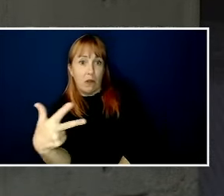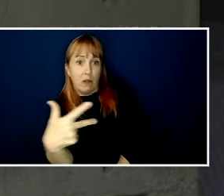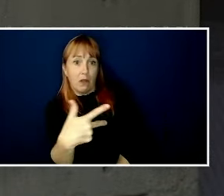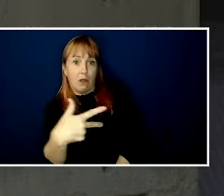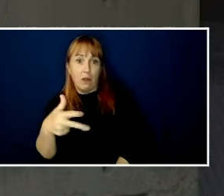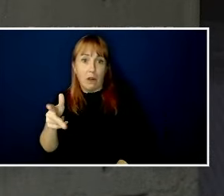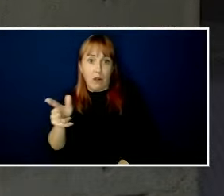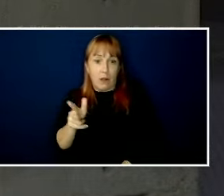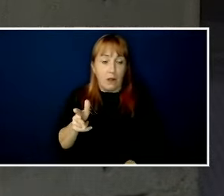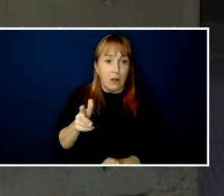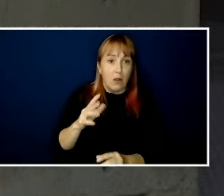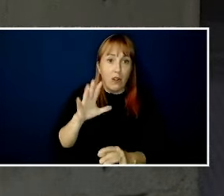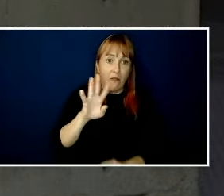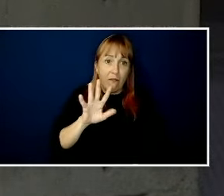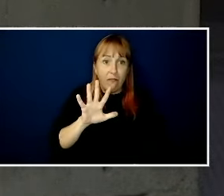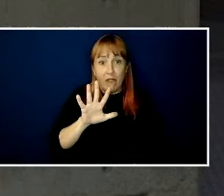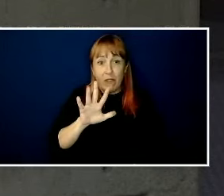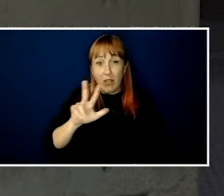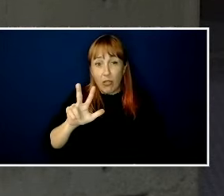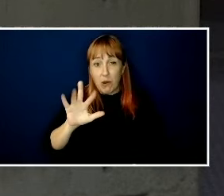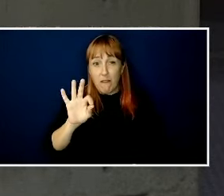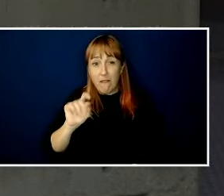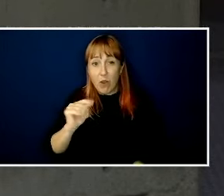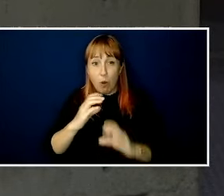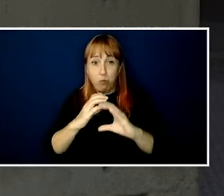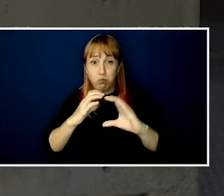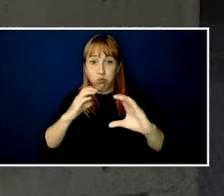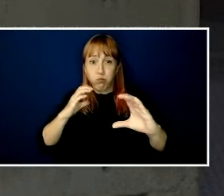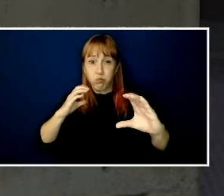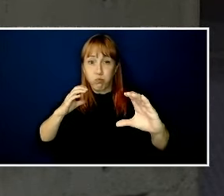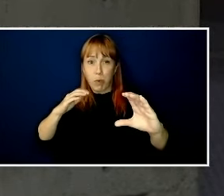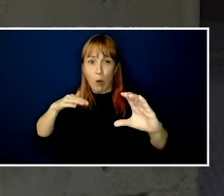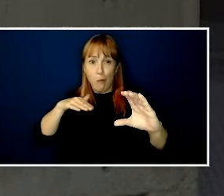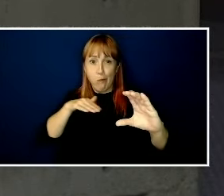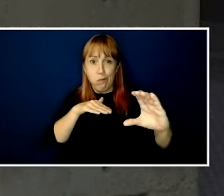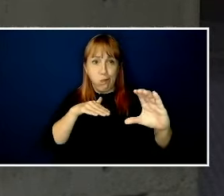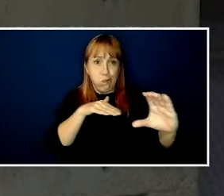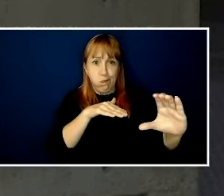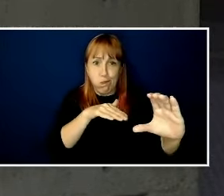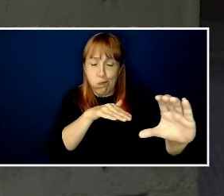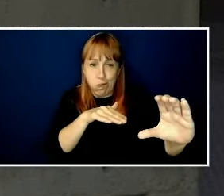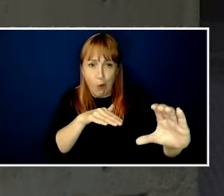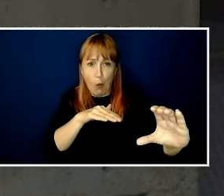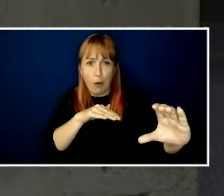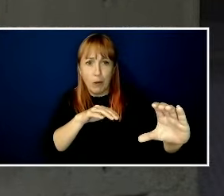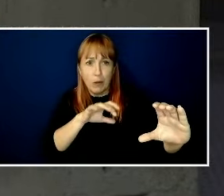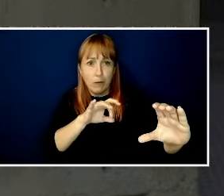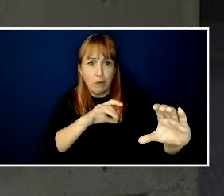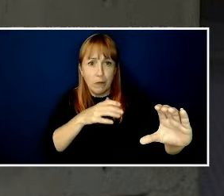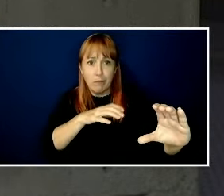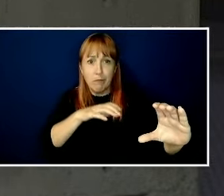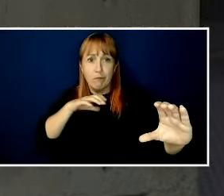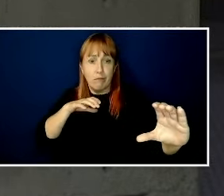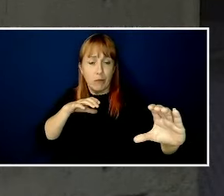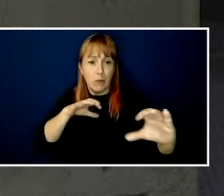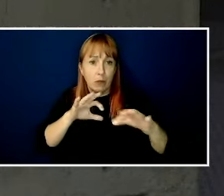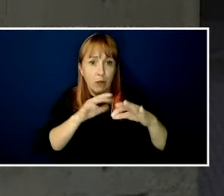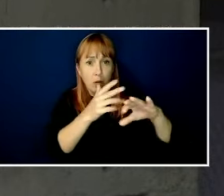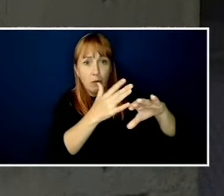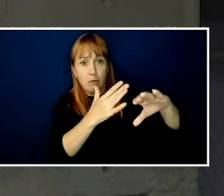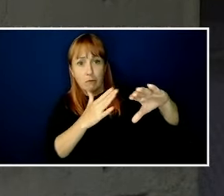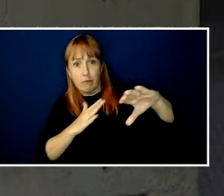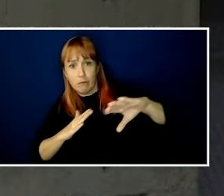a 53 footer trying to back down or hook or unhook to tractors,